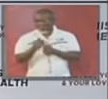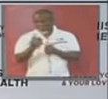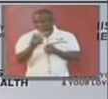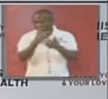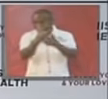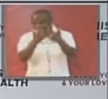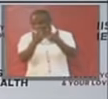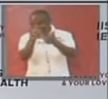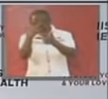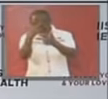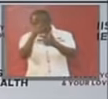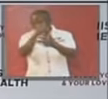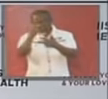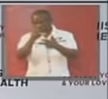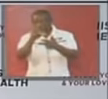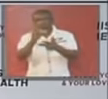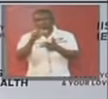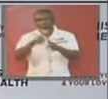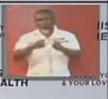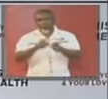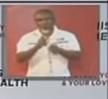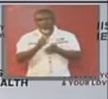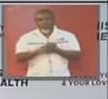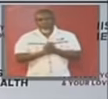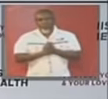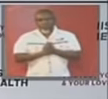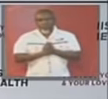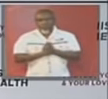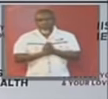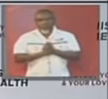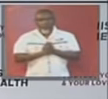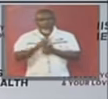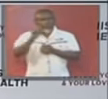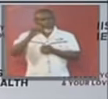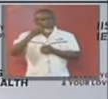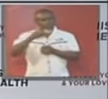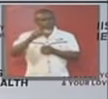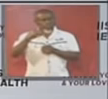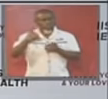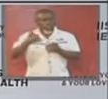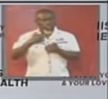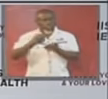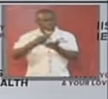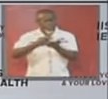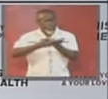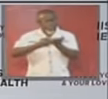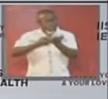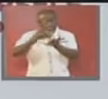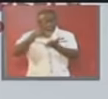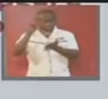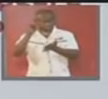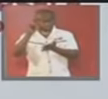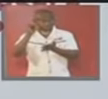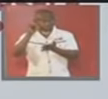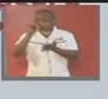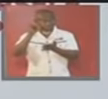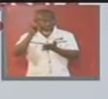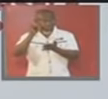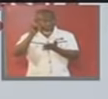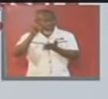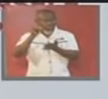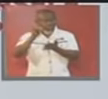rules, but that's all right for the new year. Okay. So yes, there was a meeting yesterday with the Chief Medical Officer and